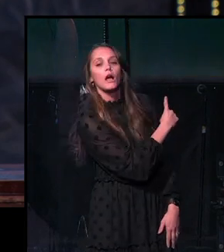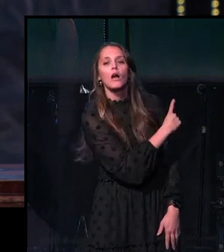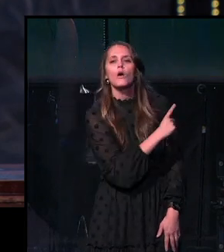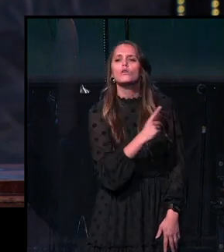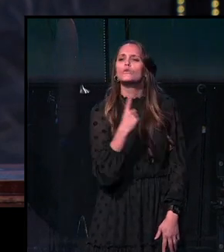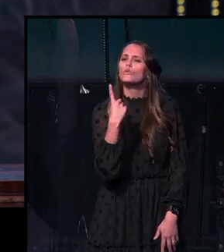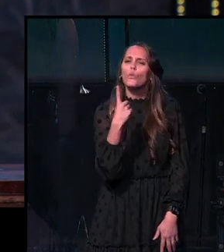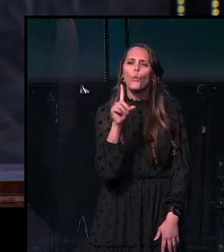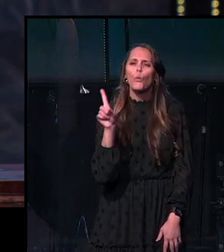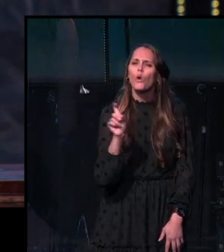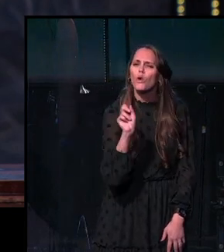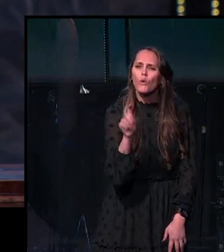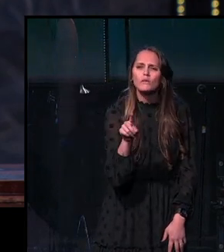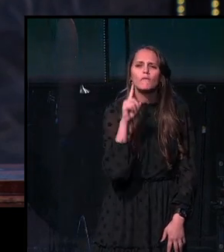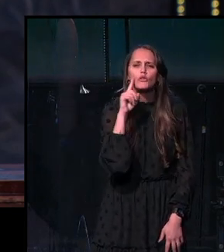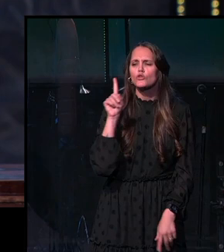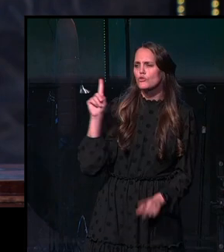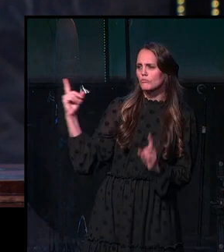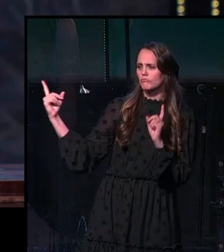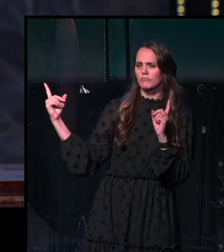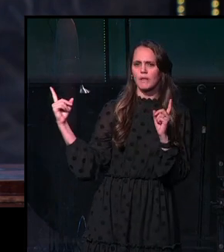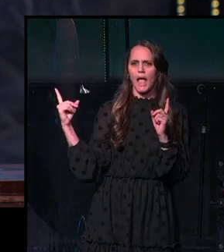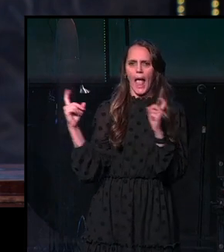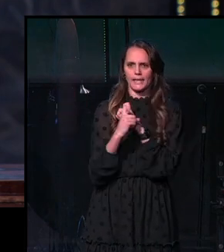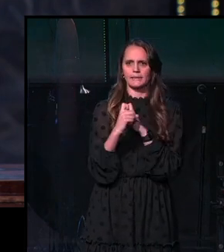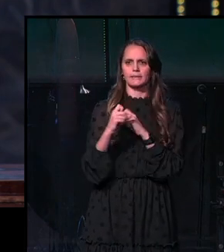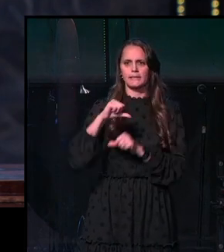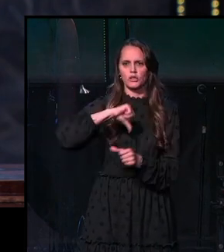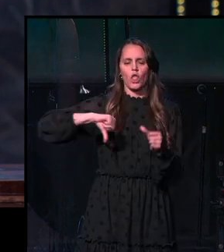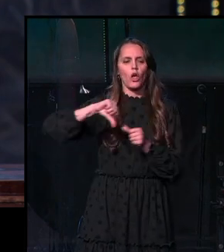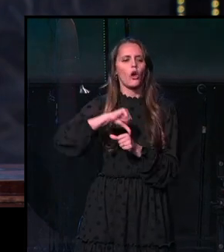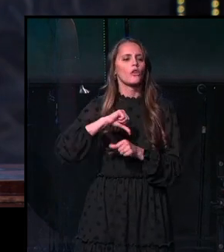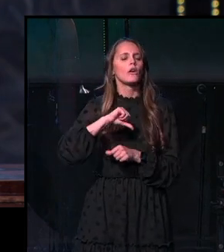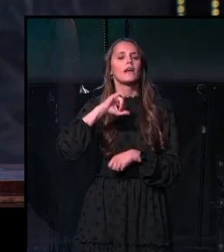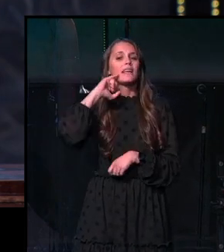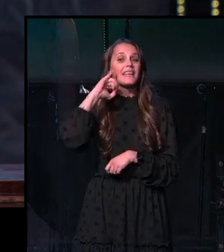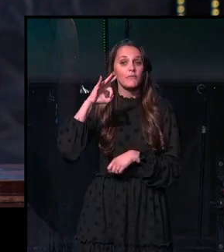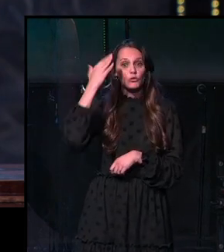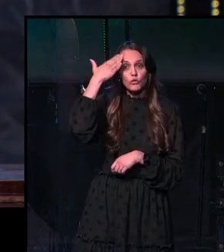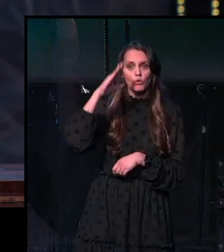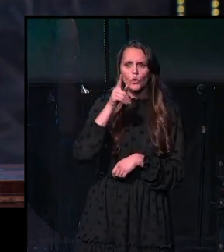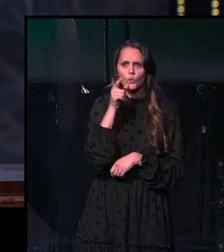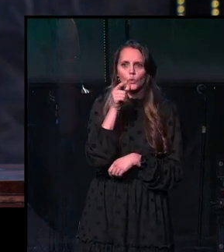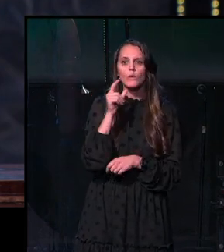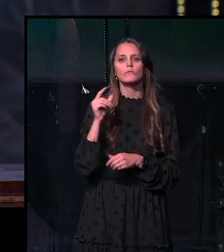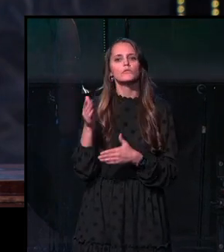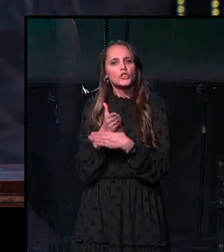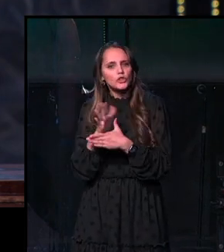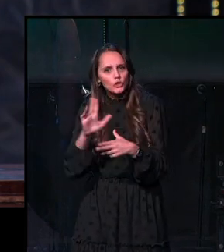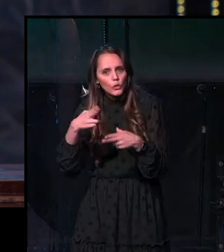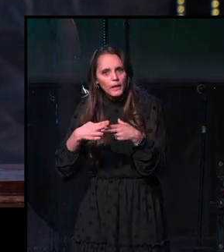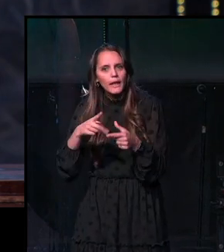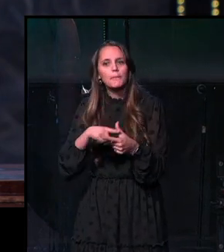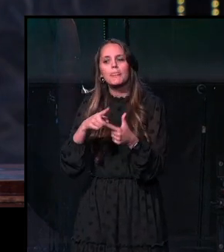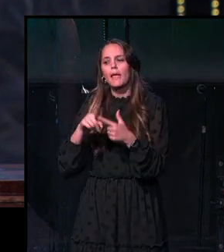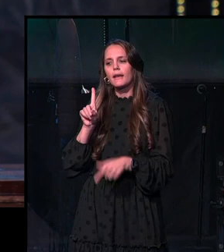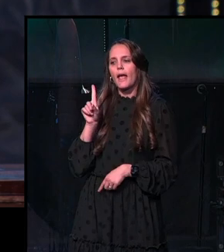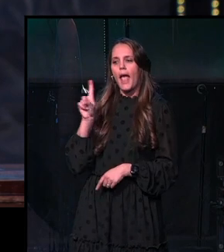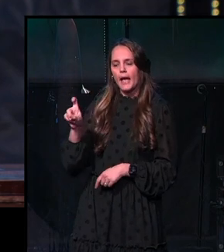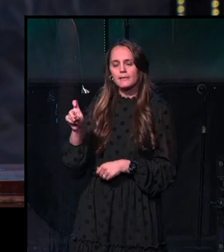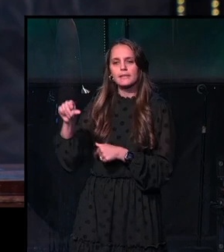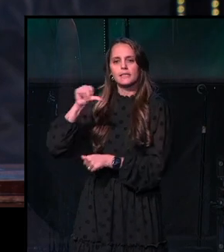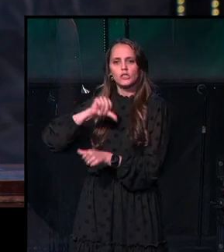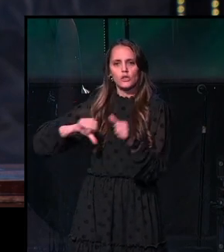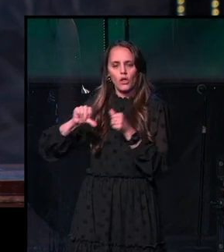question for you to ask each other. If you don't know each other, share your name and then ask each other this question.